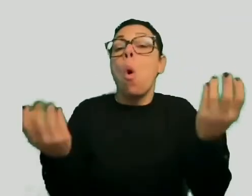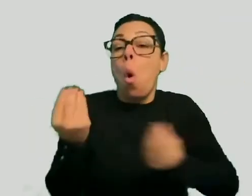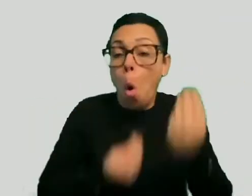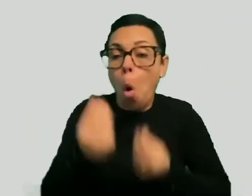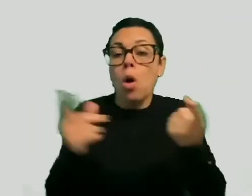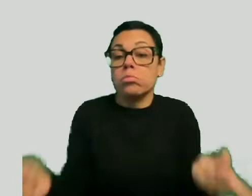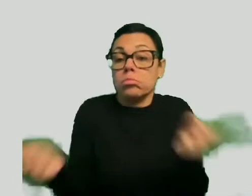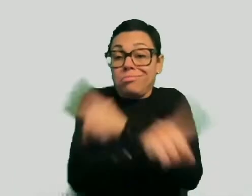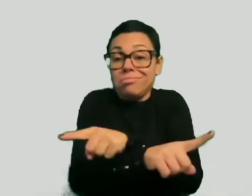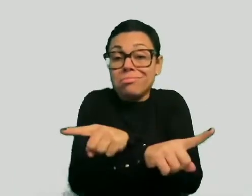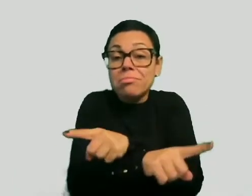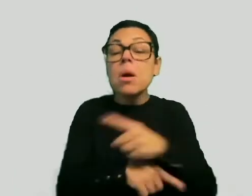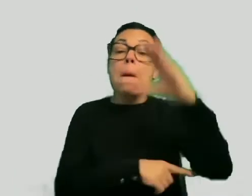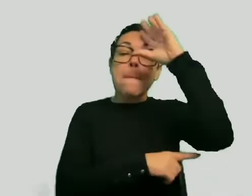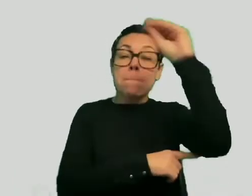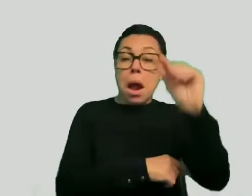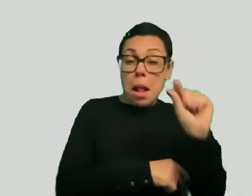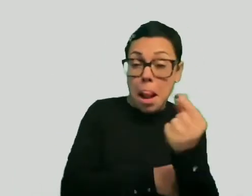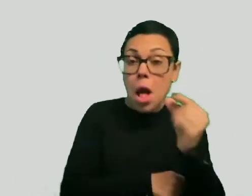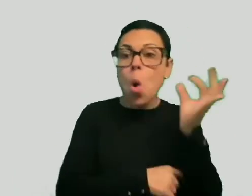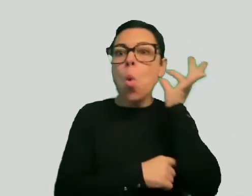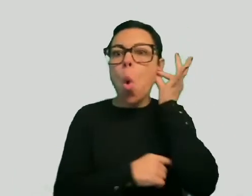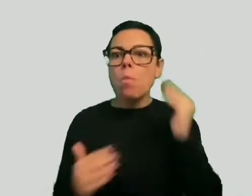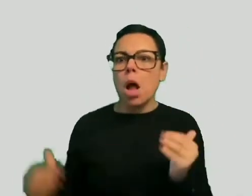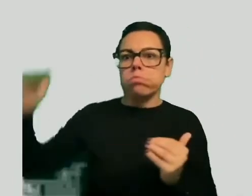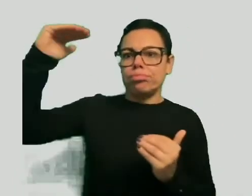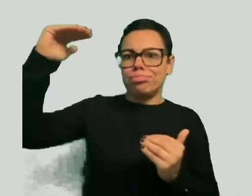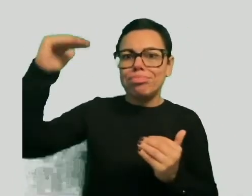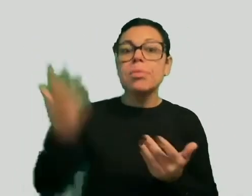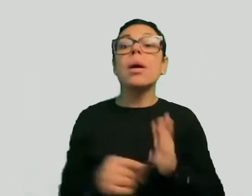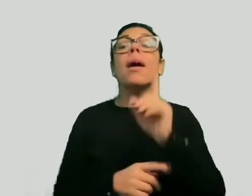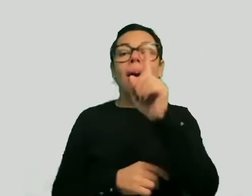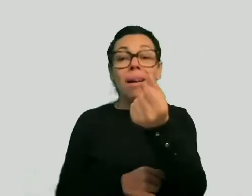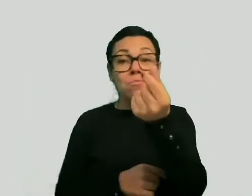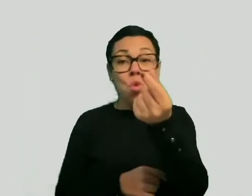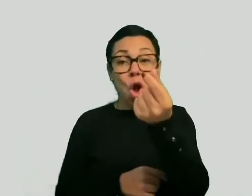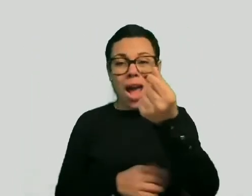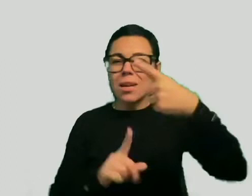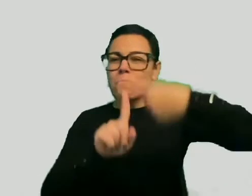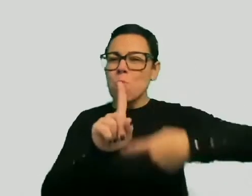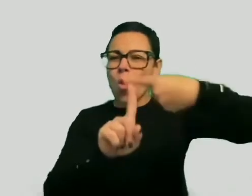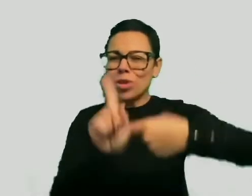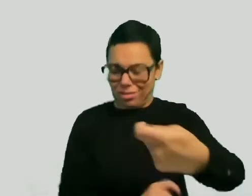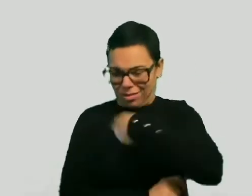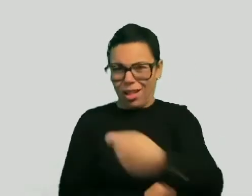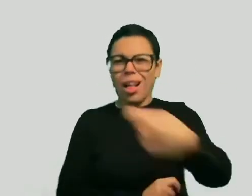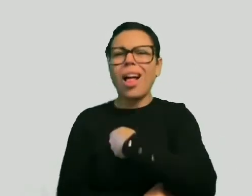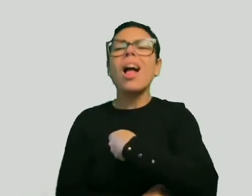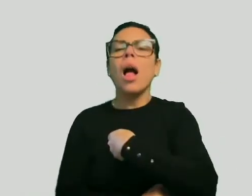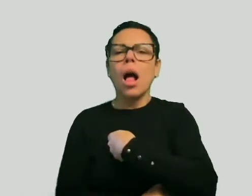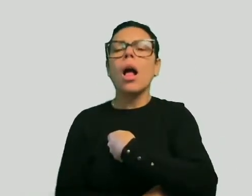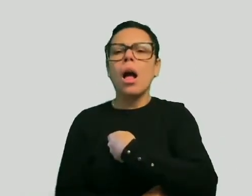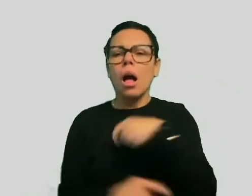help us bring more equal pay equality. It can also help improving working conditions